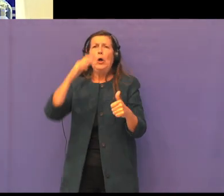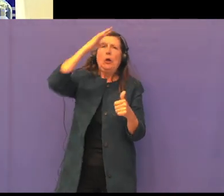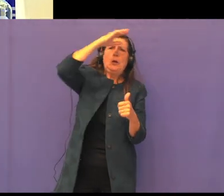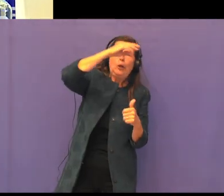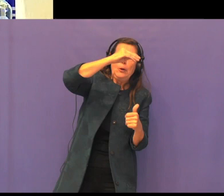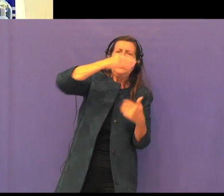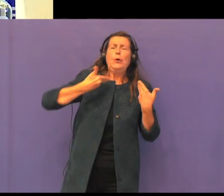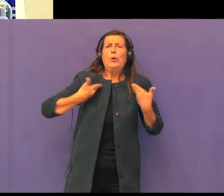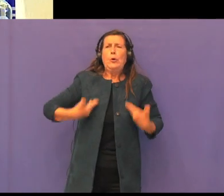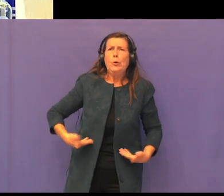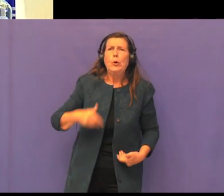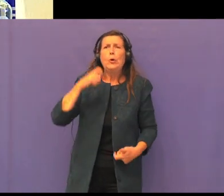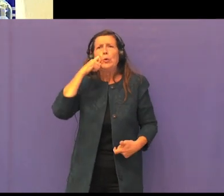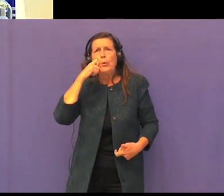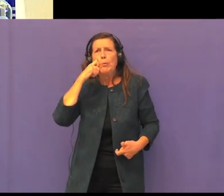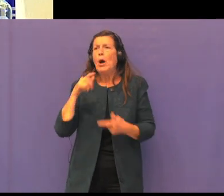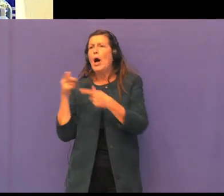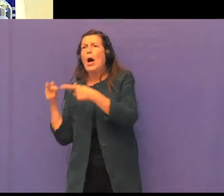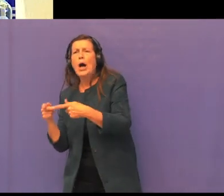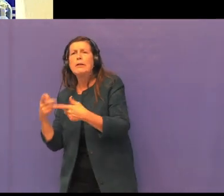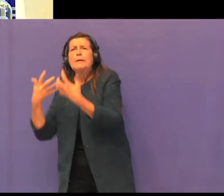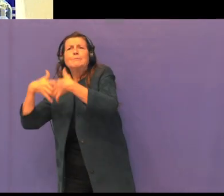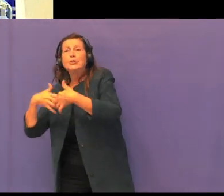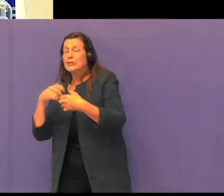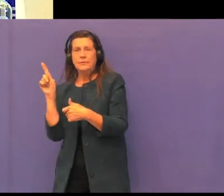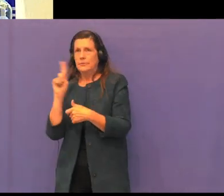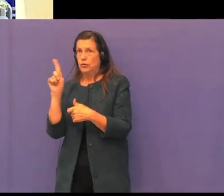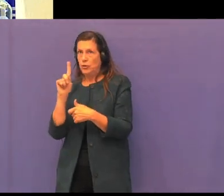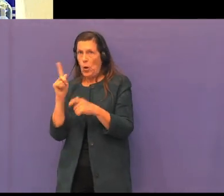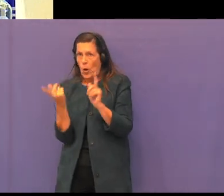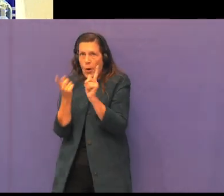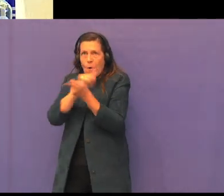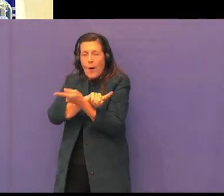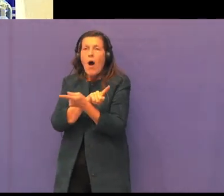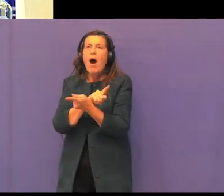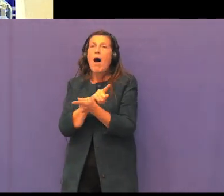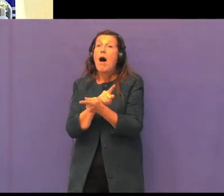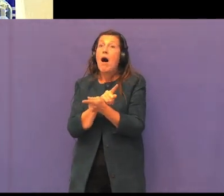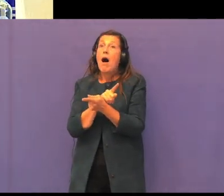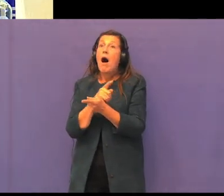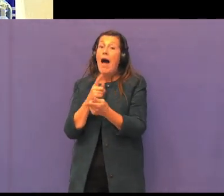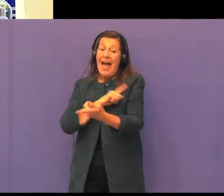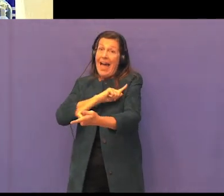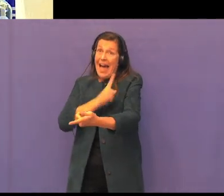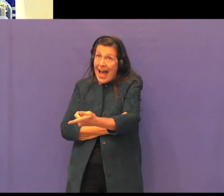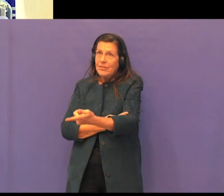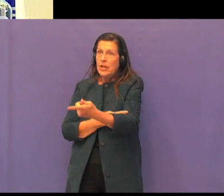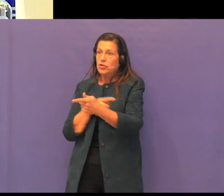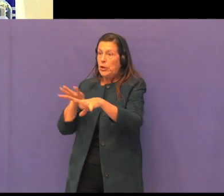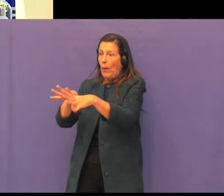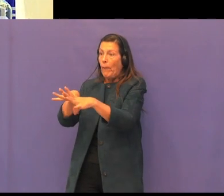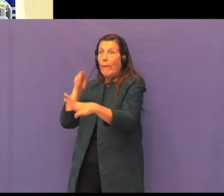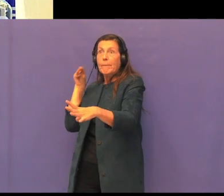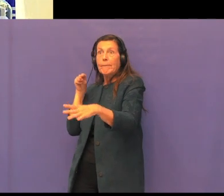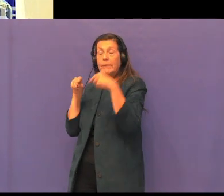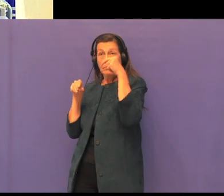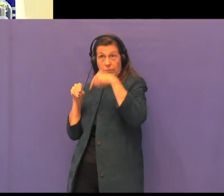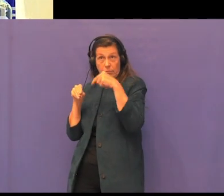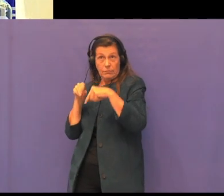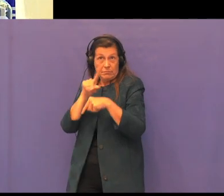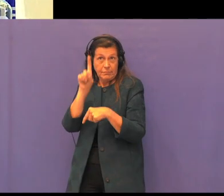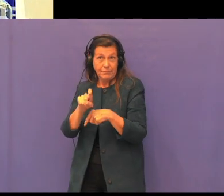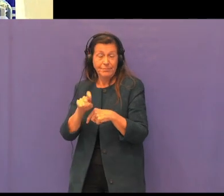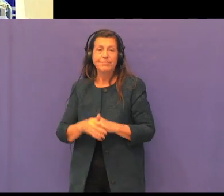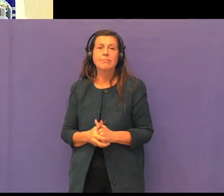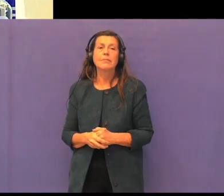second question is very similar. It's a similar kind of question about the energy and data uses and saying that it's not